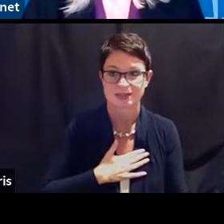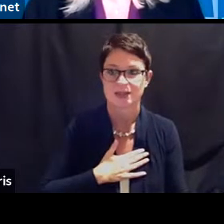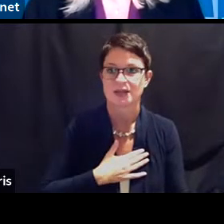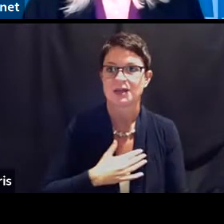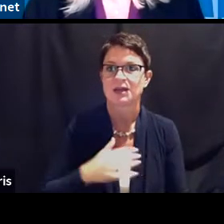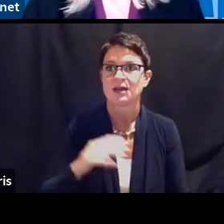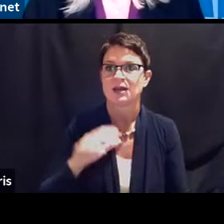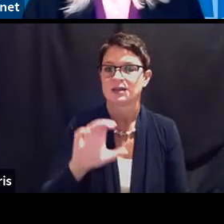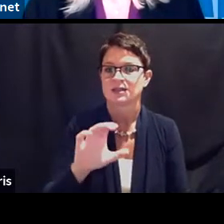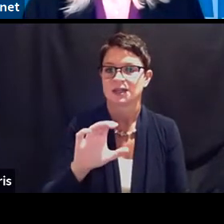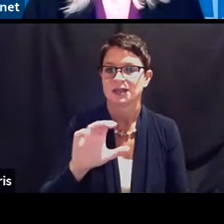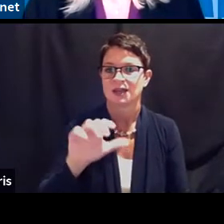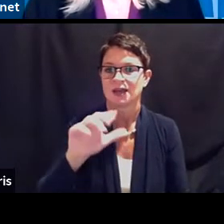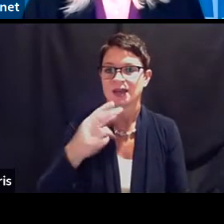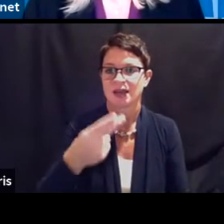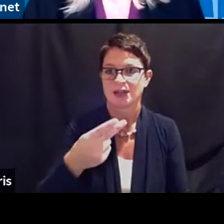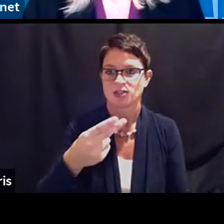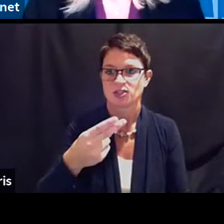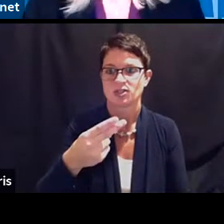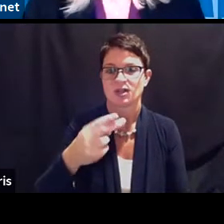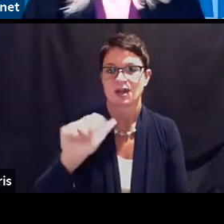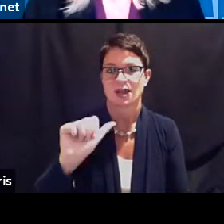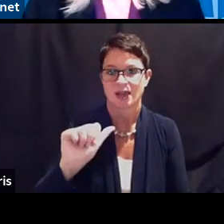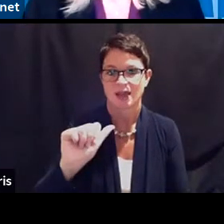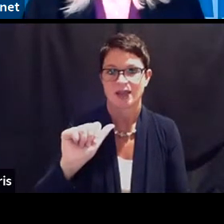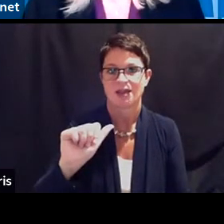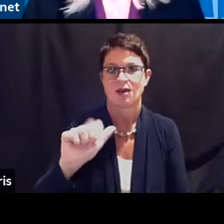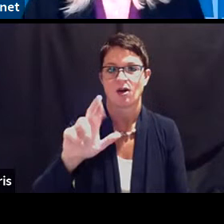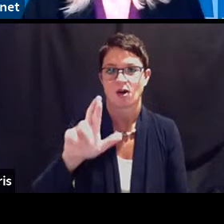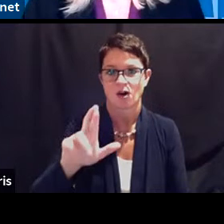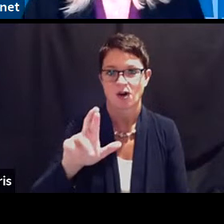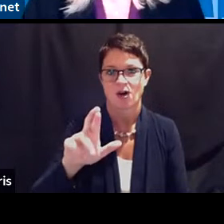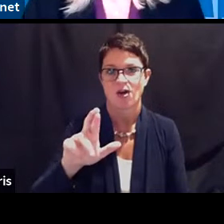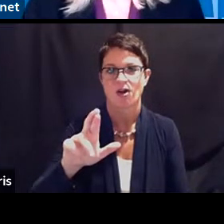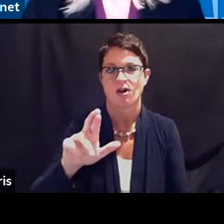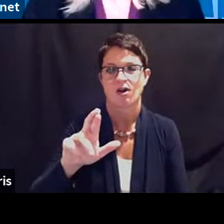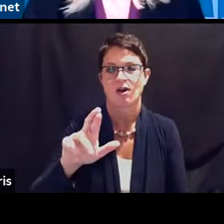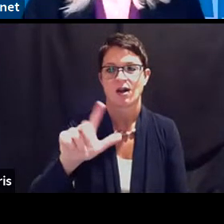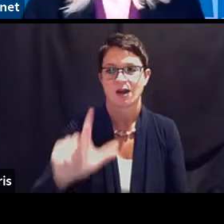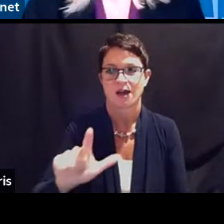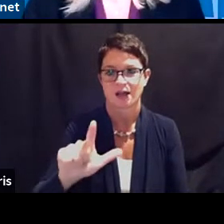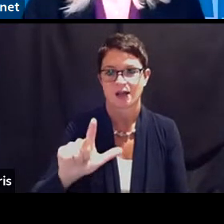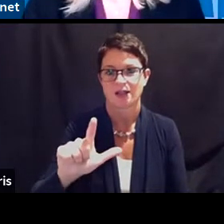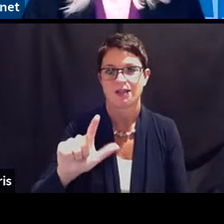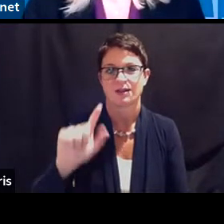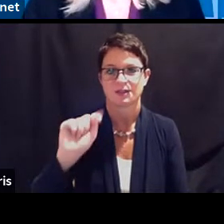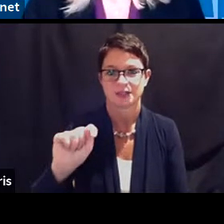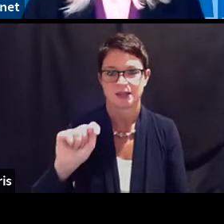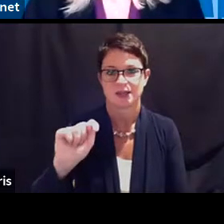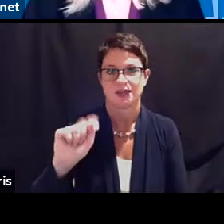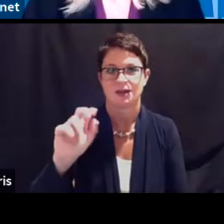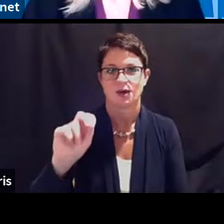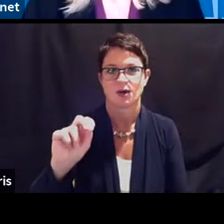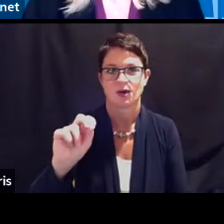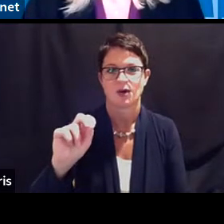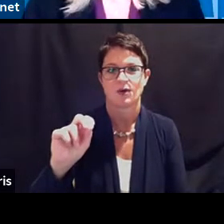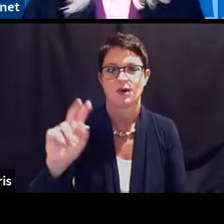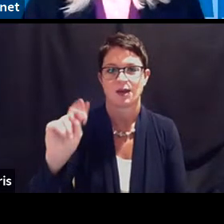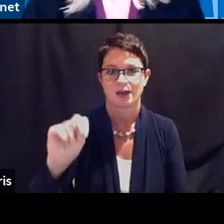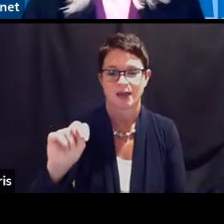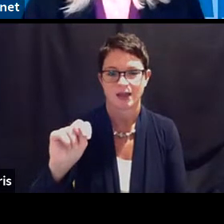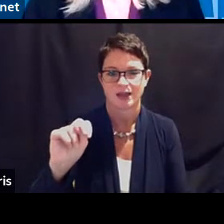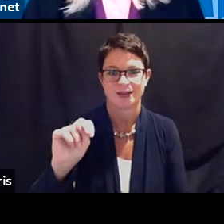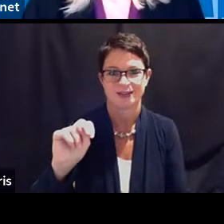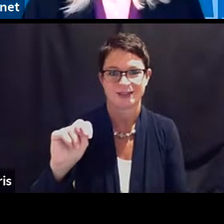name is C as in cat, H as in house, A as in apple, R as in rain, L as in light, T as in tag, O as in